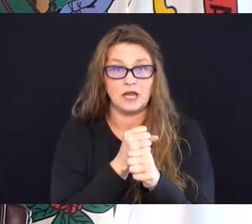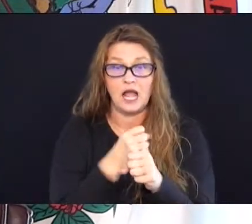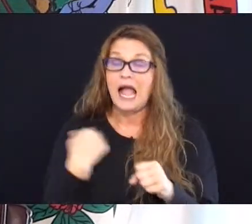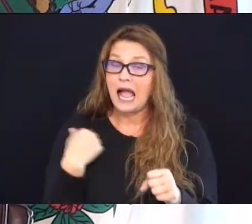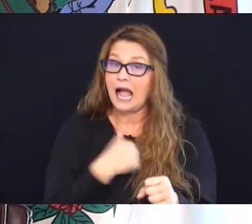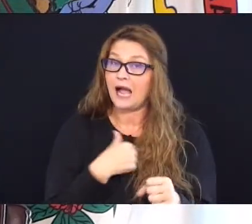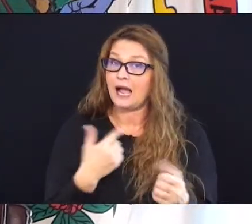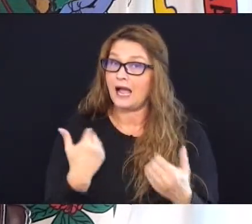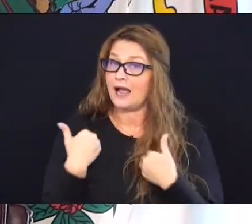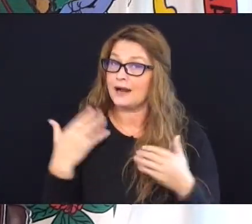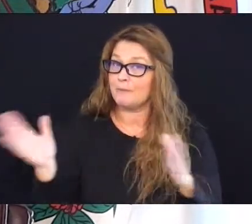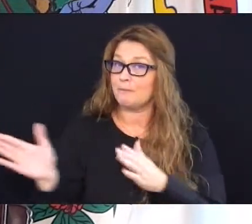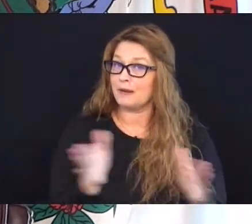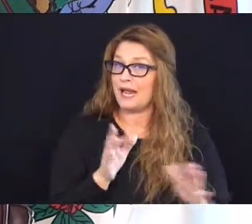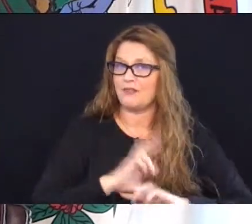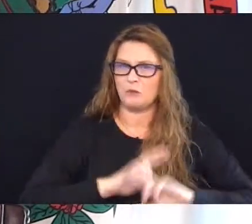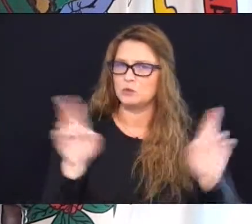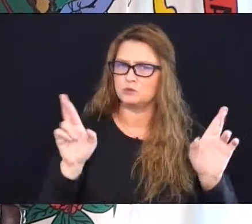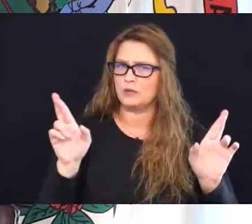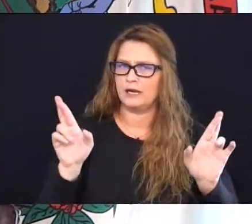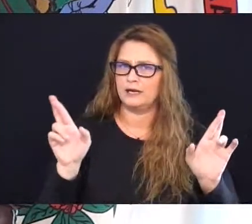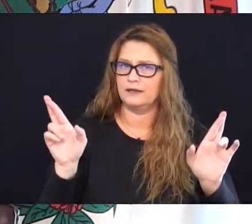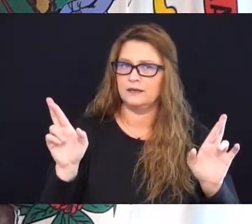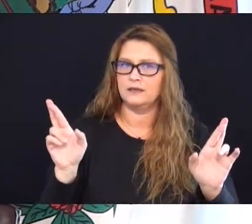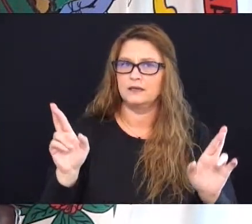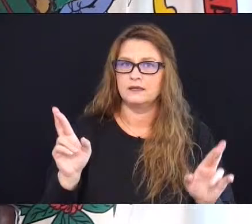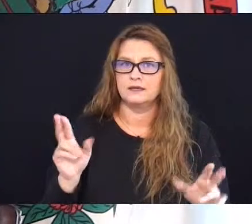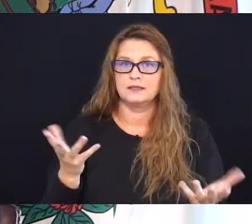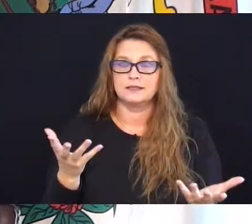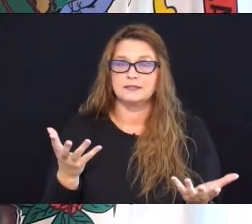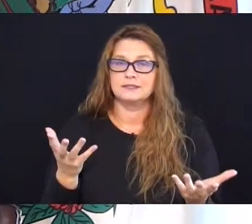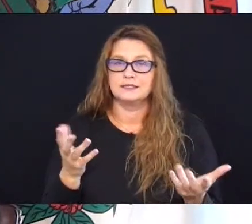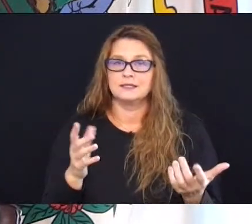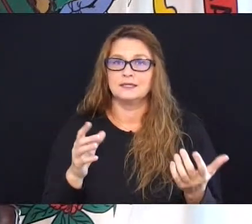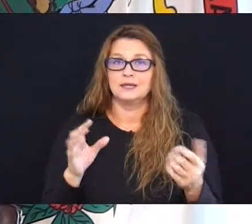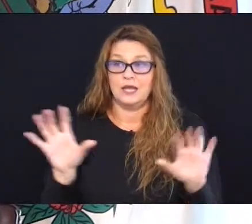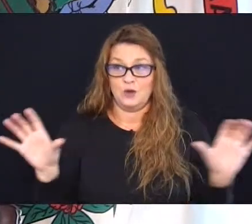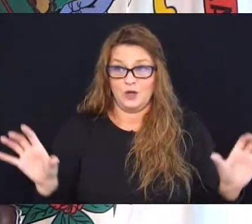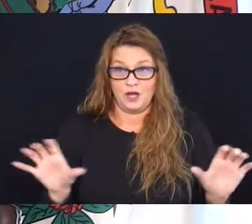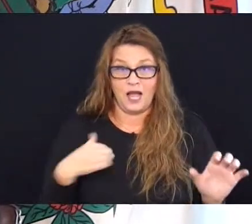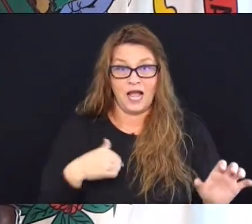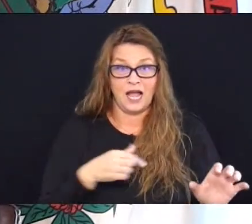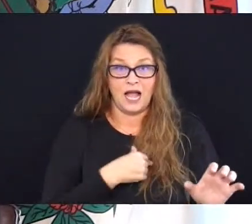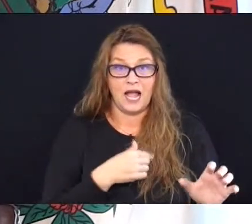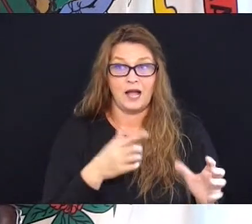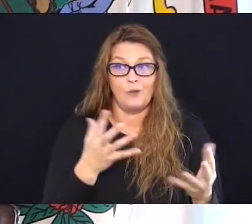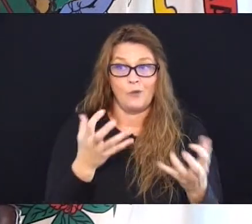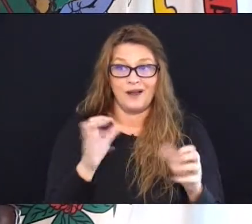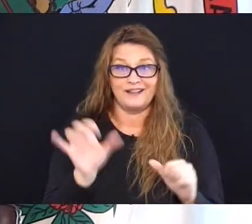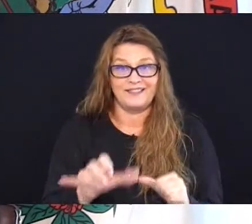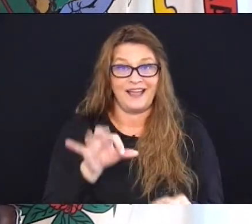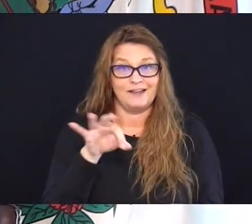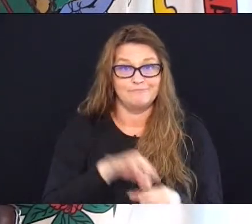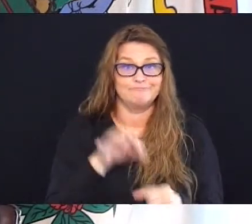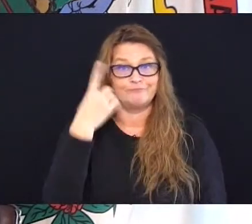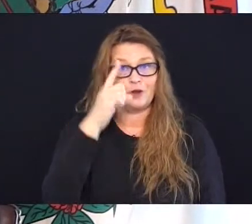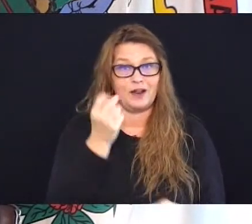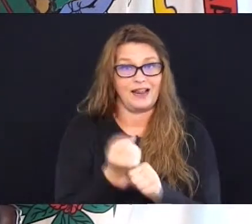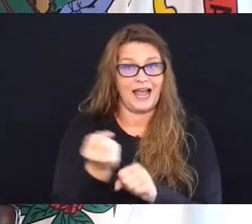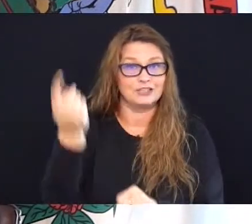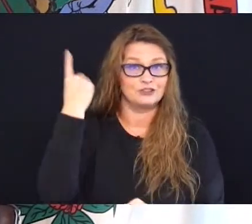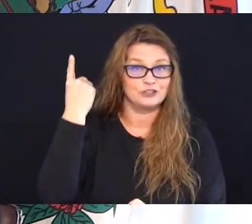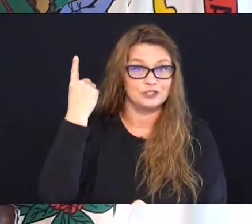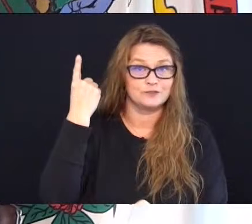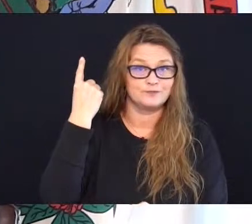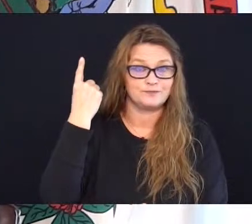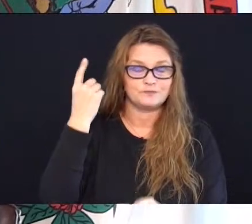doable, Mark, and it was doable in this way right here. And it was doable last year. And it was doable